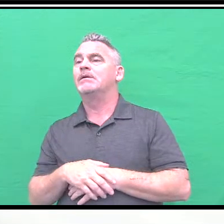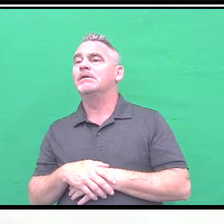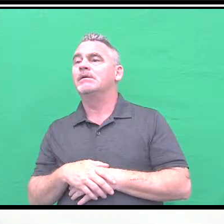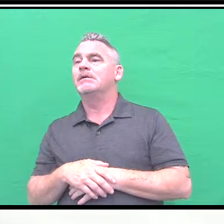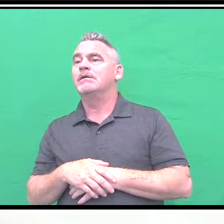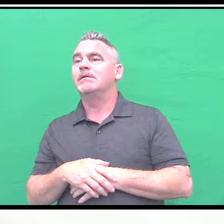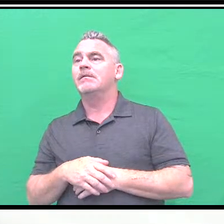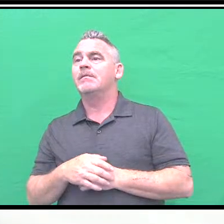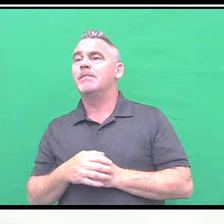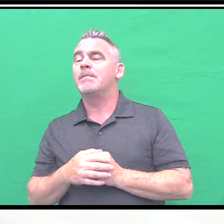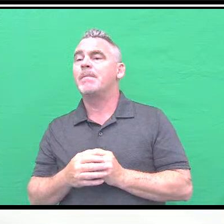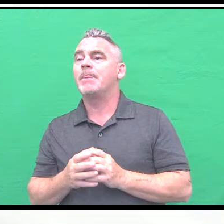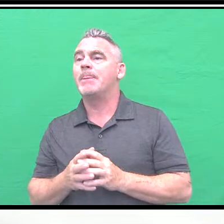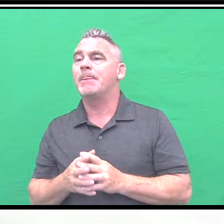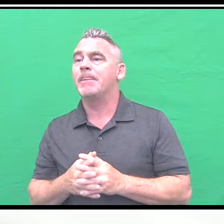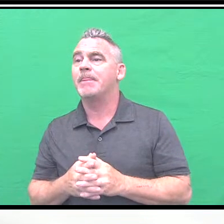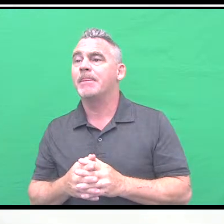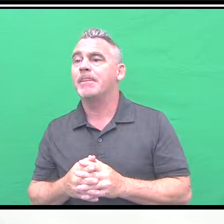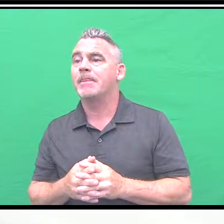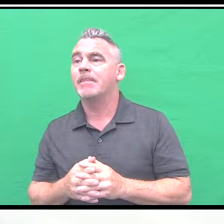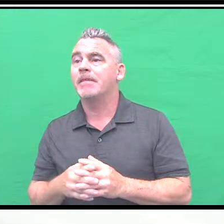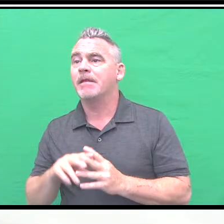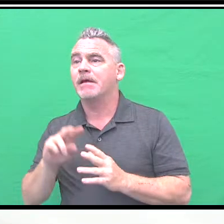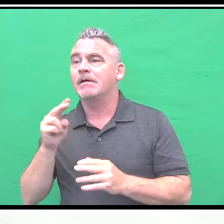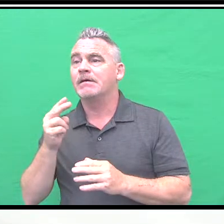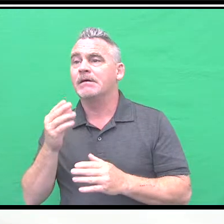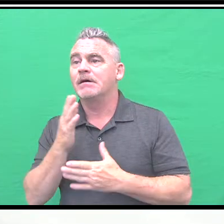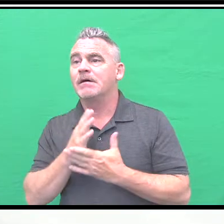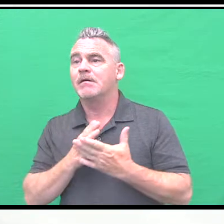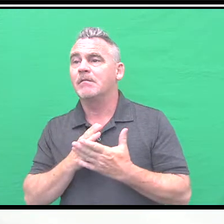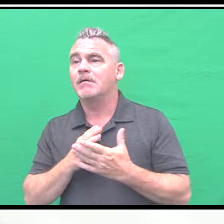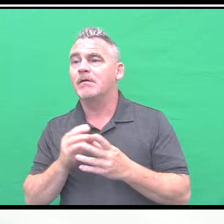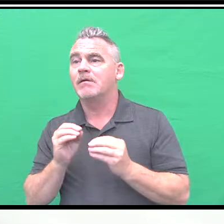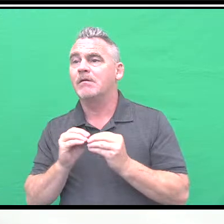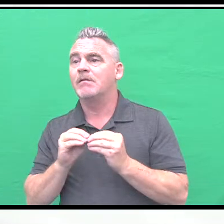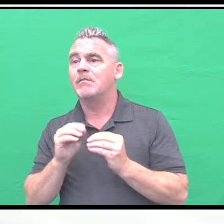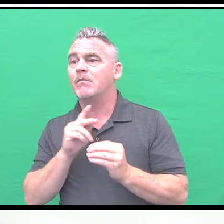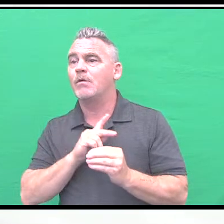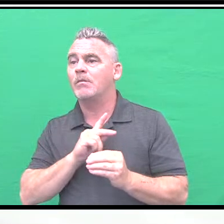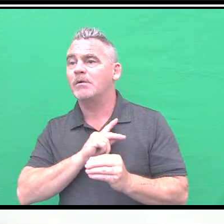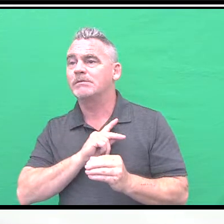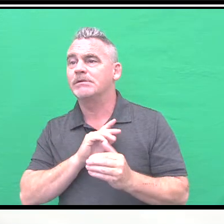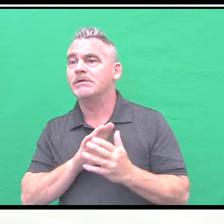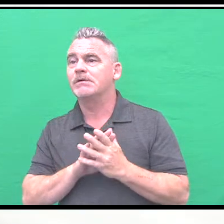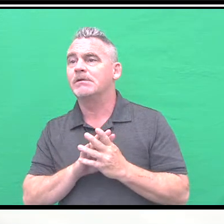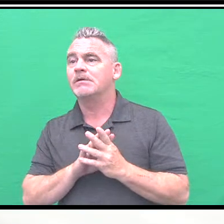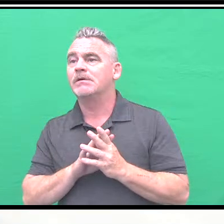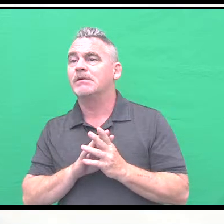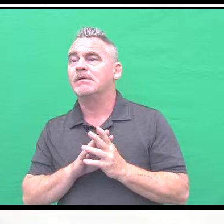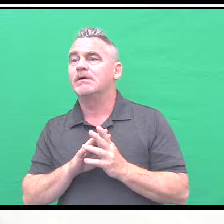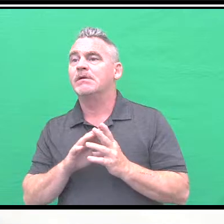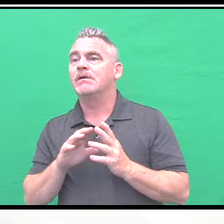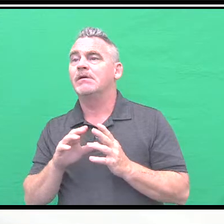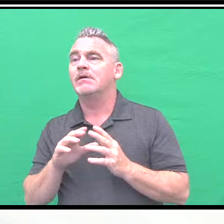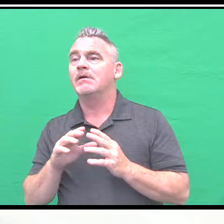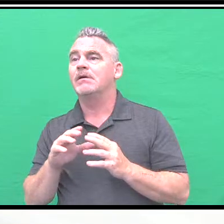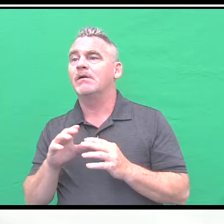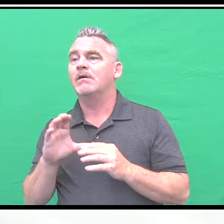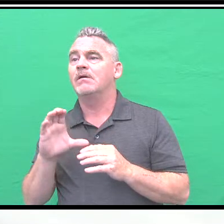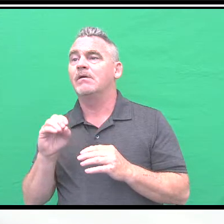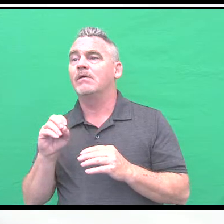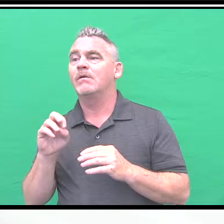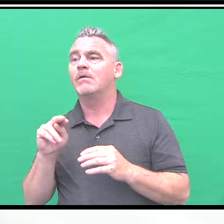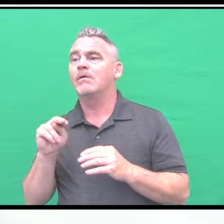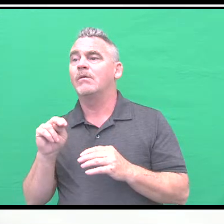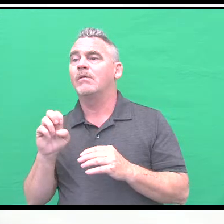them and say thank you. The second part is a little bit more personal. So board member Cornett and I are working